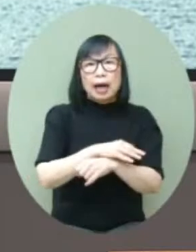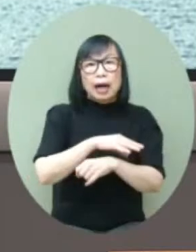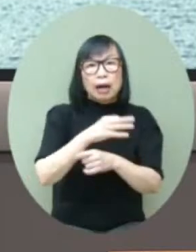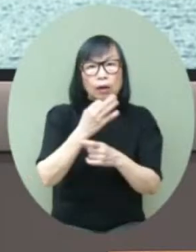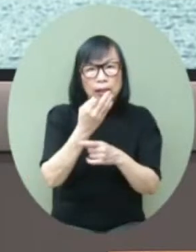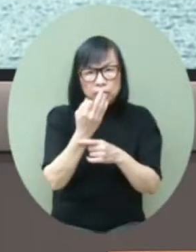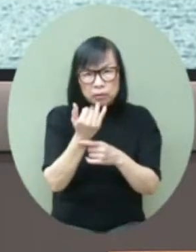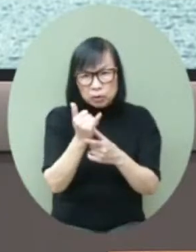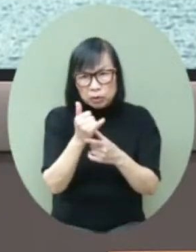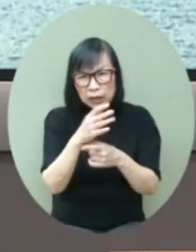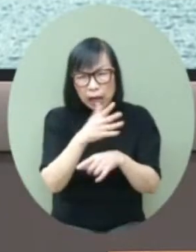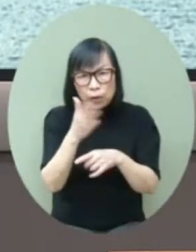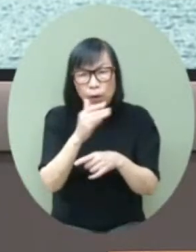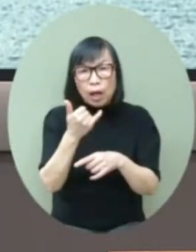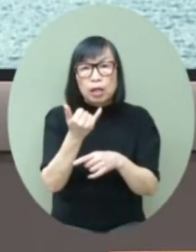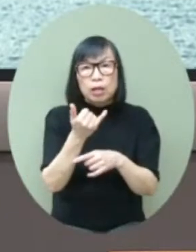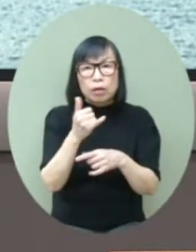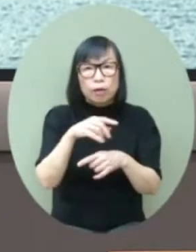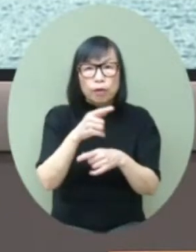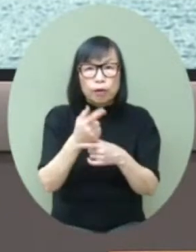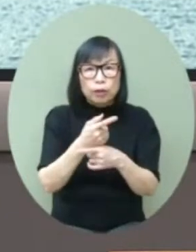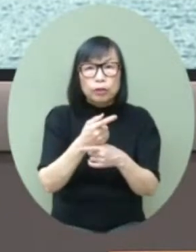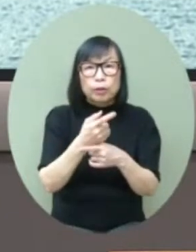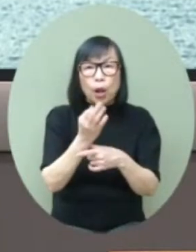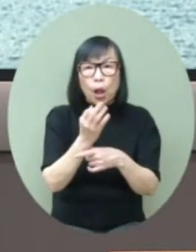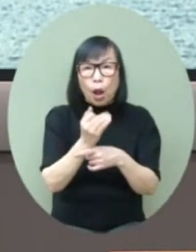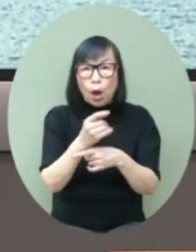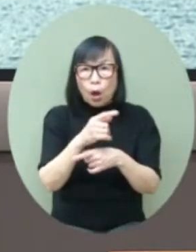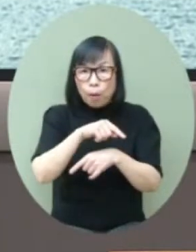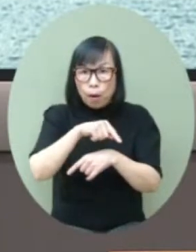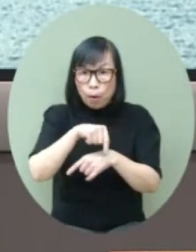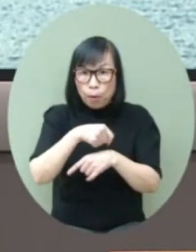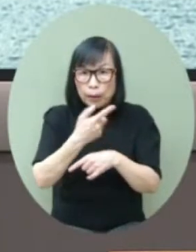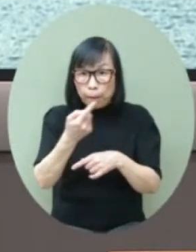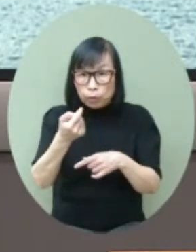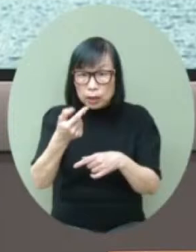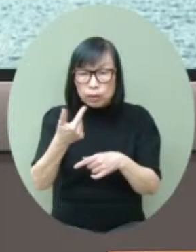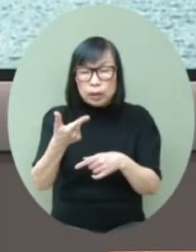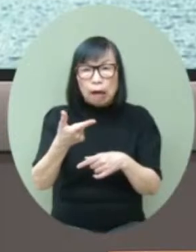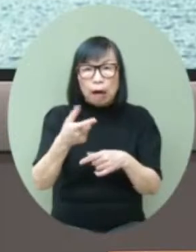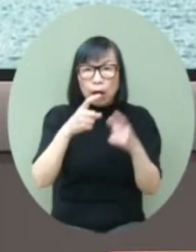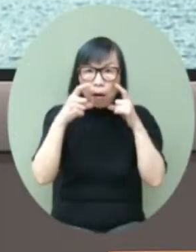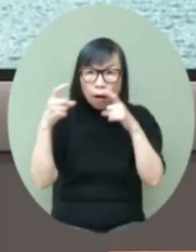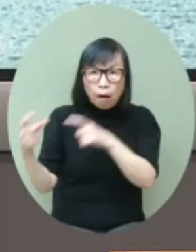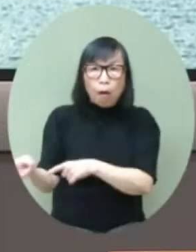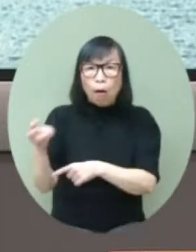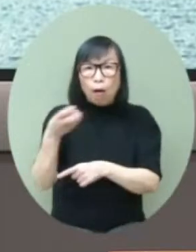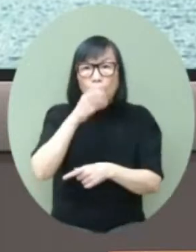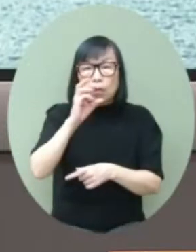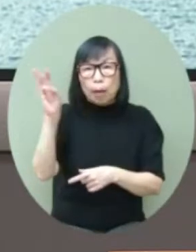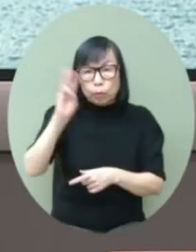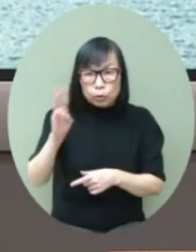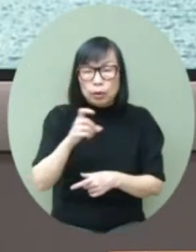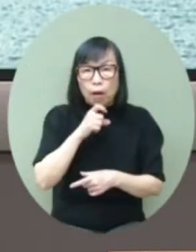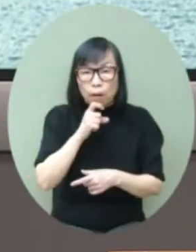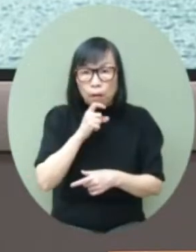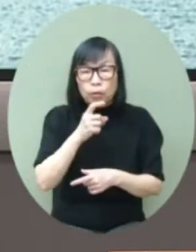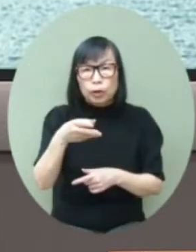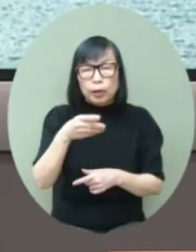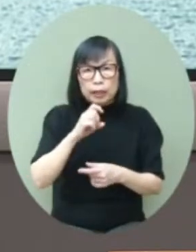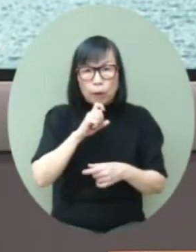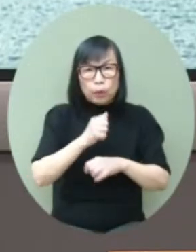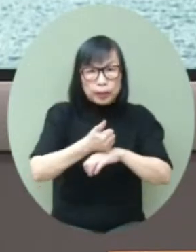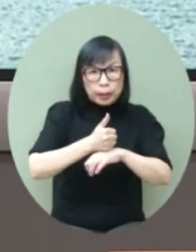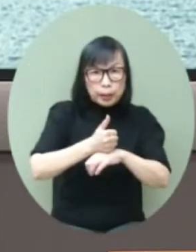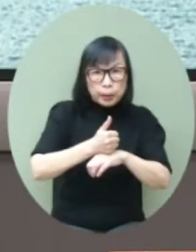BPE. Brand and Product Expo with 12838, and they chatted for a little bit,